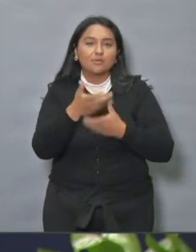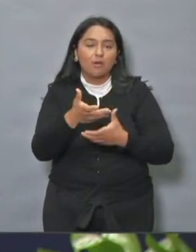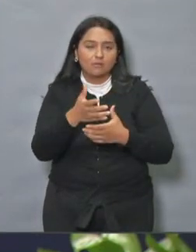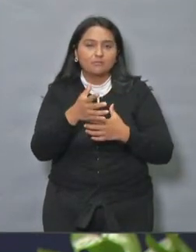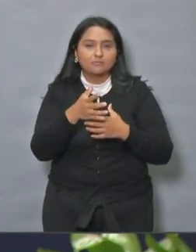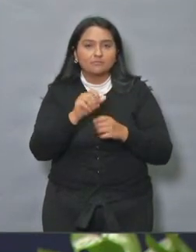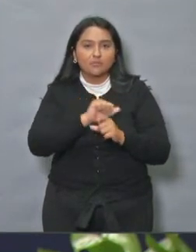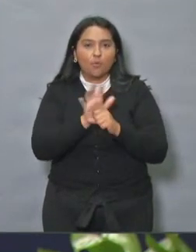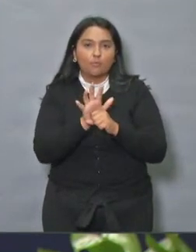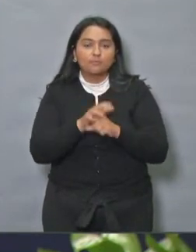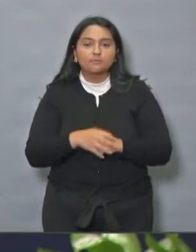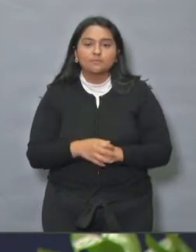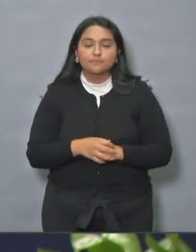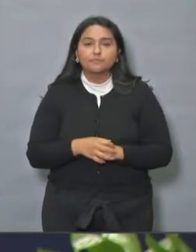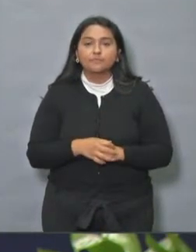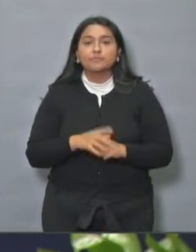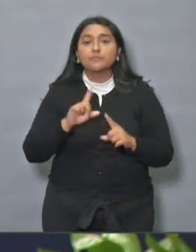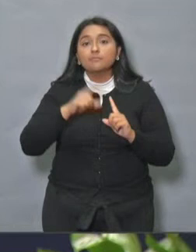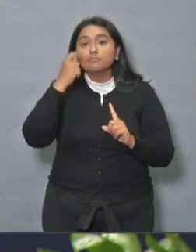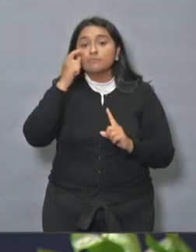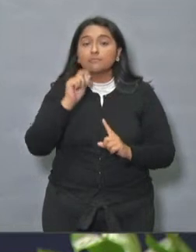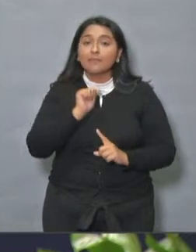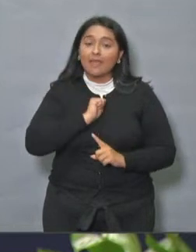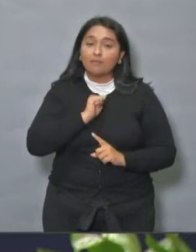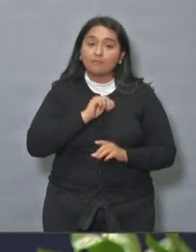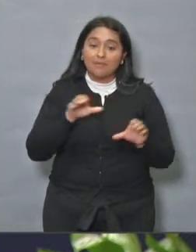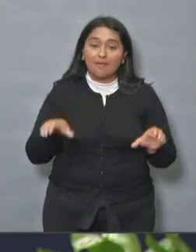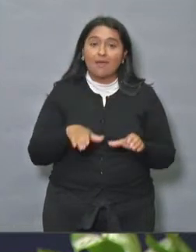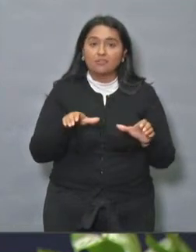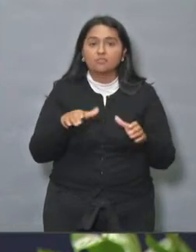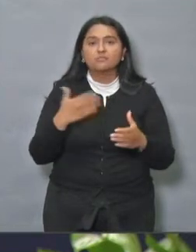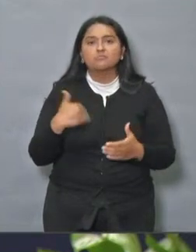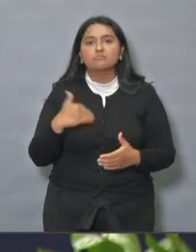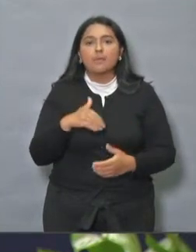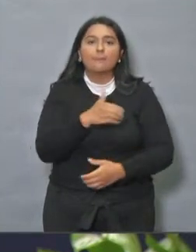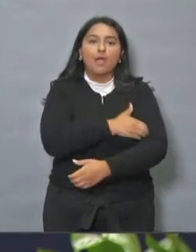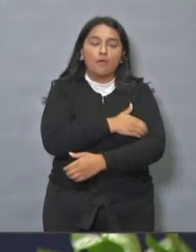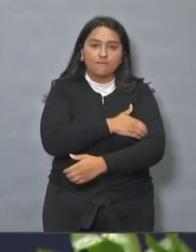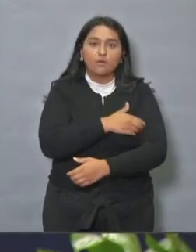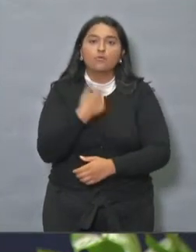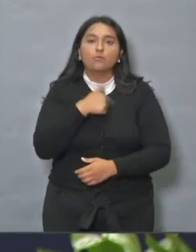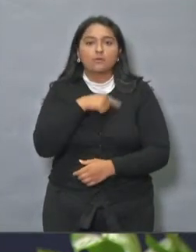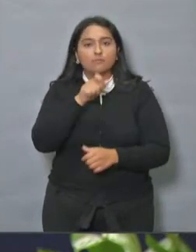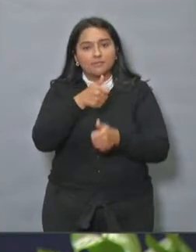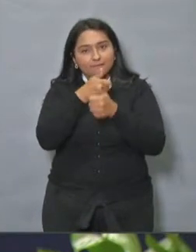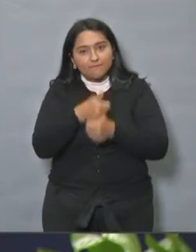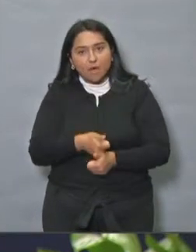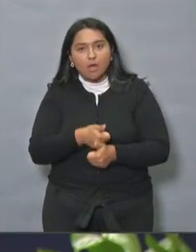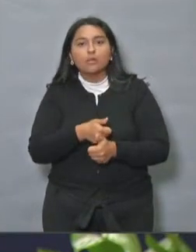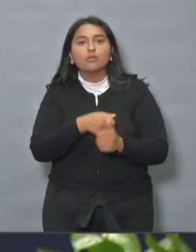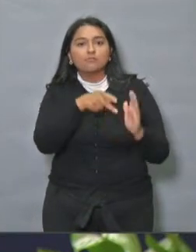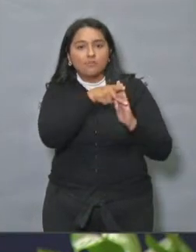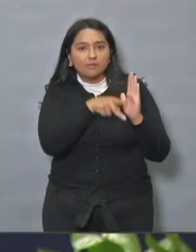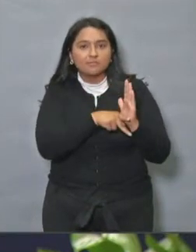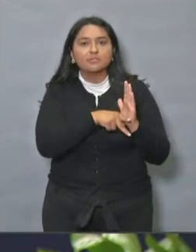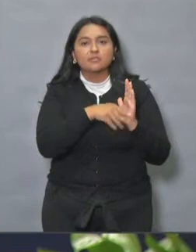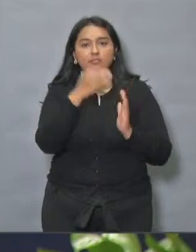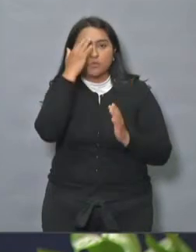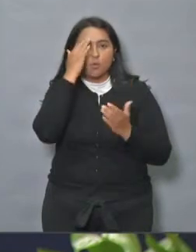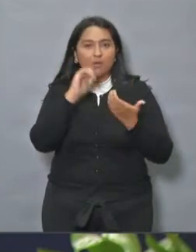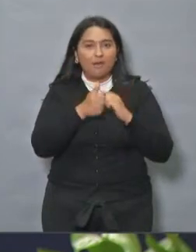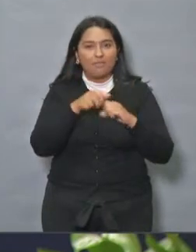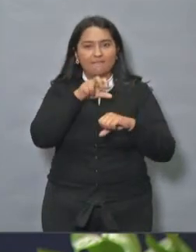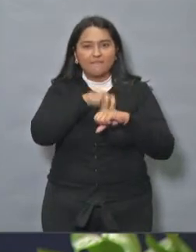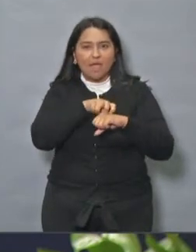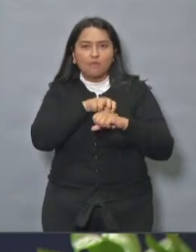COVID-19. But our actions are very powerful. If we keep this in mind and align our behaviors with the knowledge about how the virus is transmitted, we